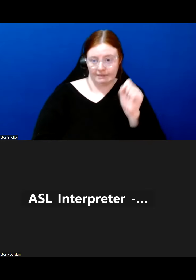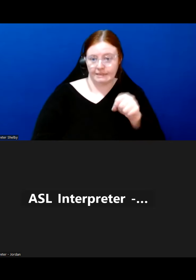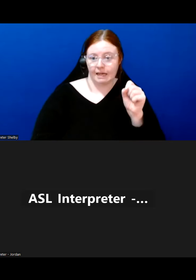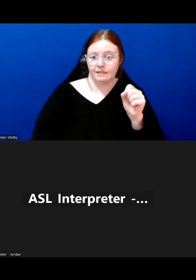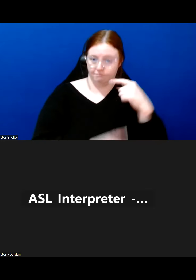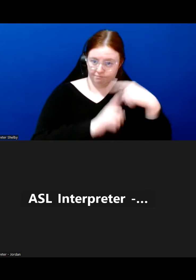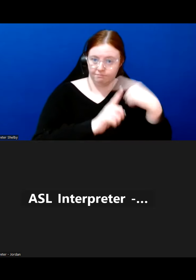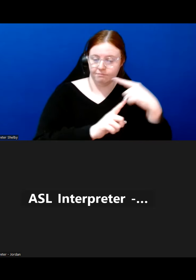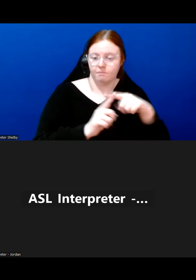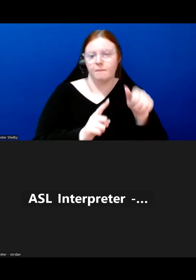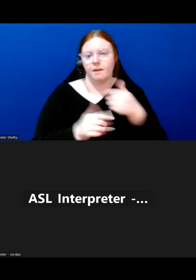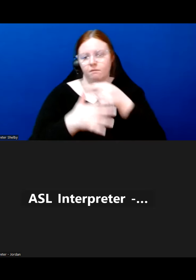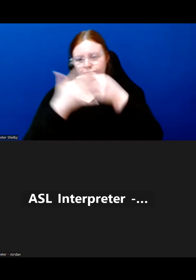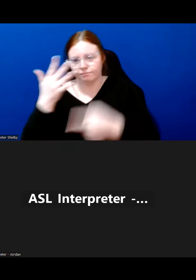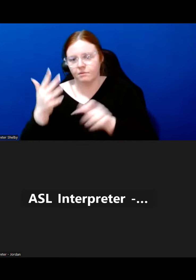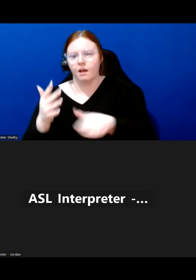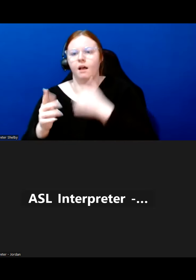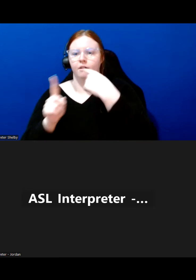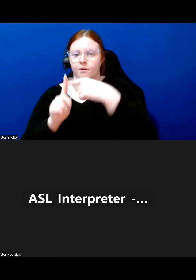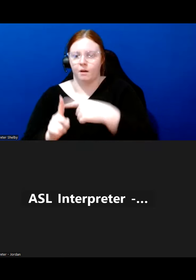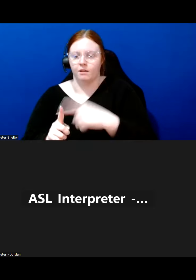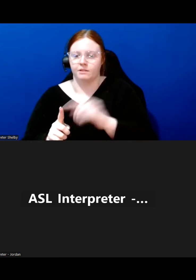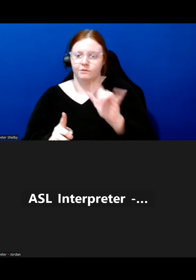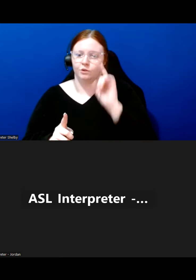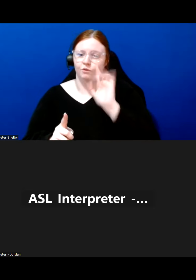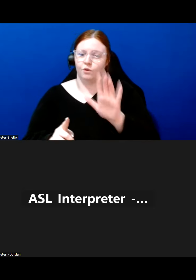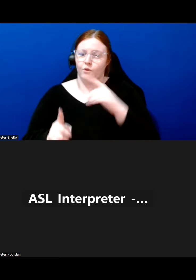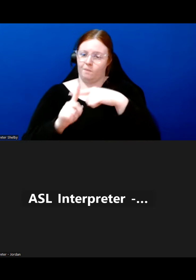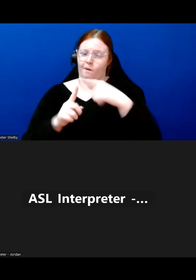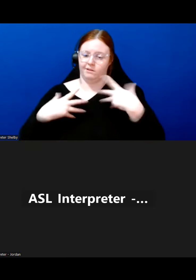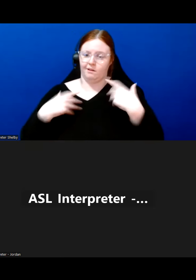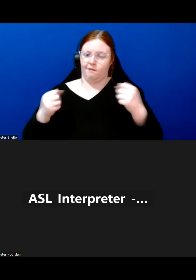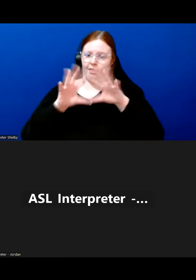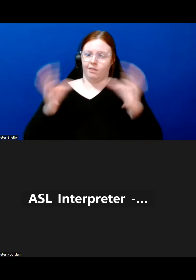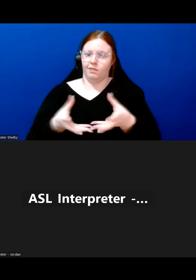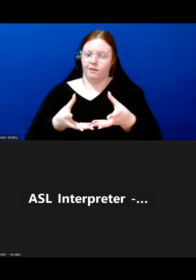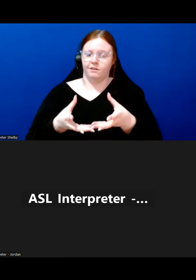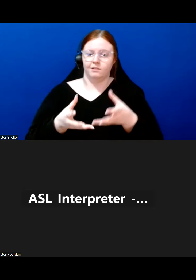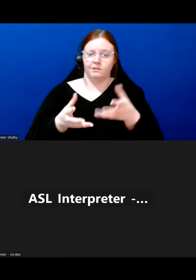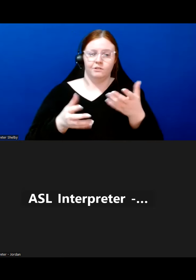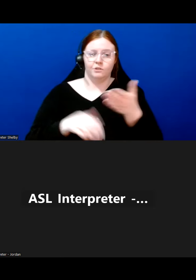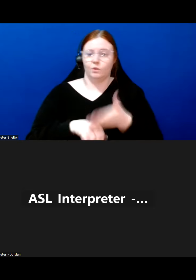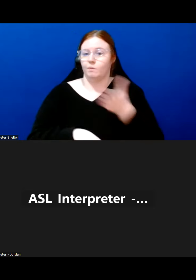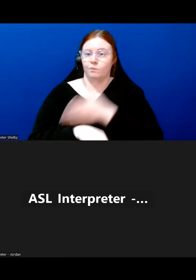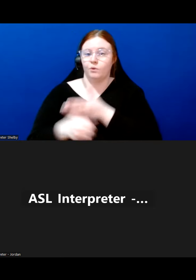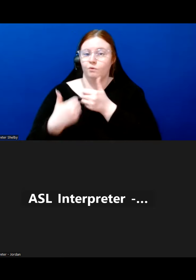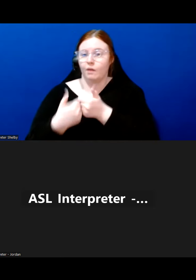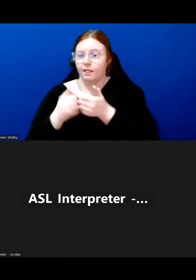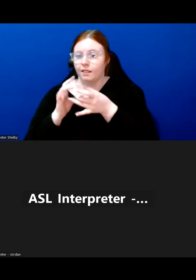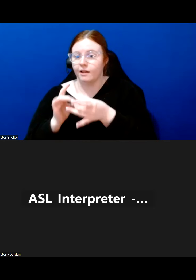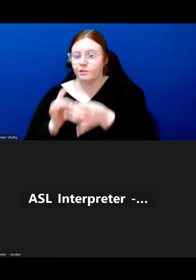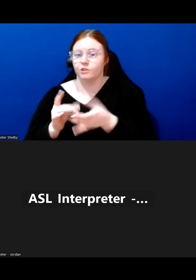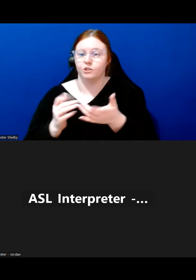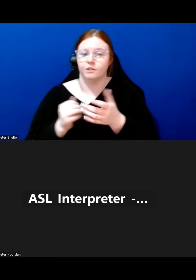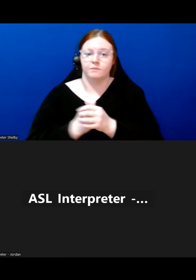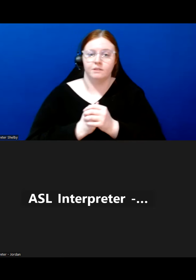links to an overall increased sense of well-being. So improved relationships with your friends, family, loved ones